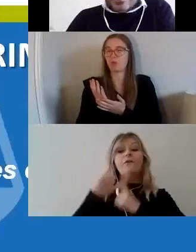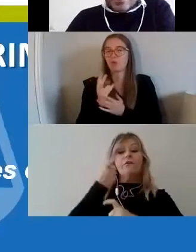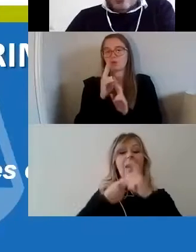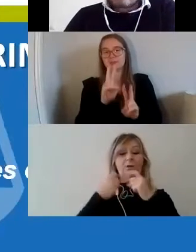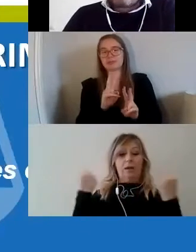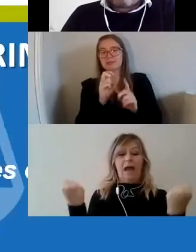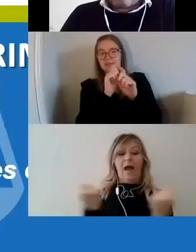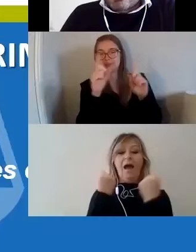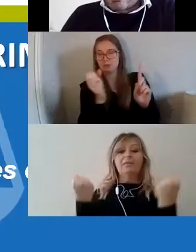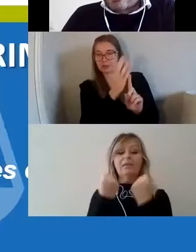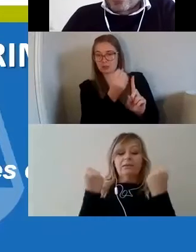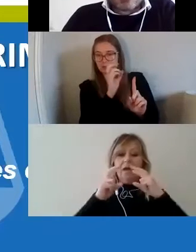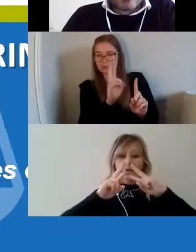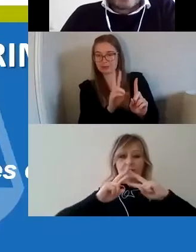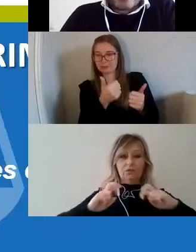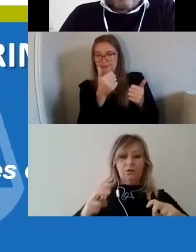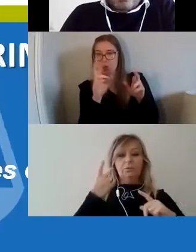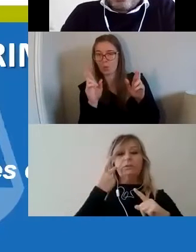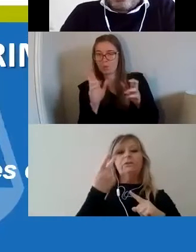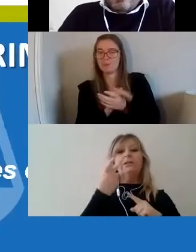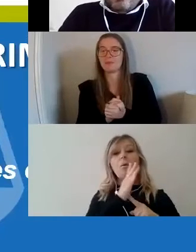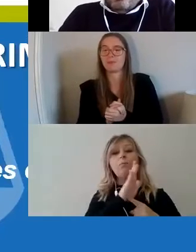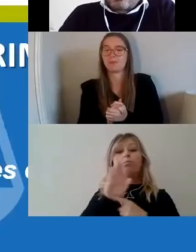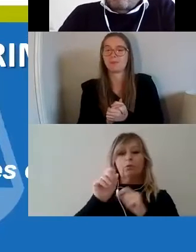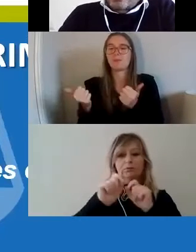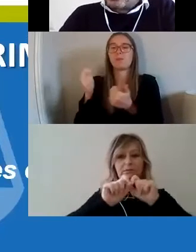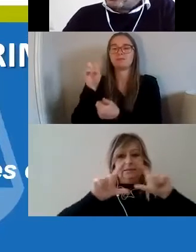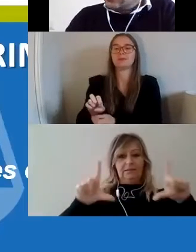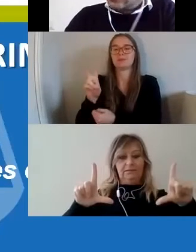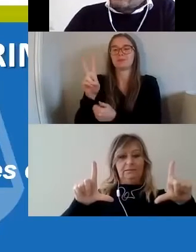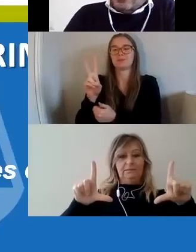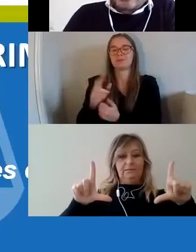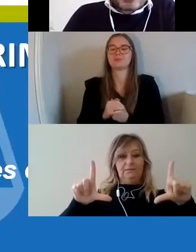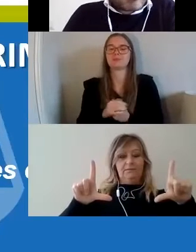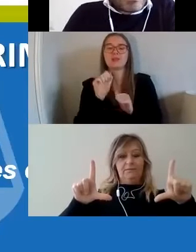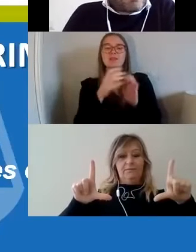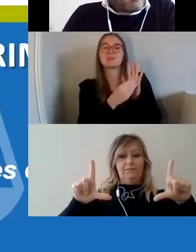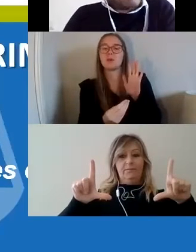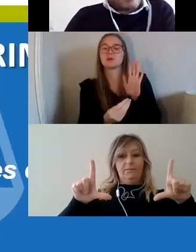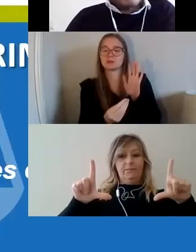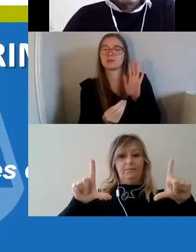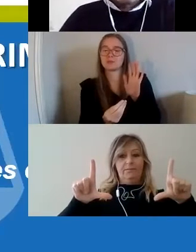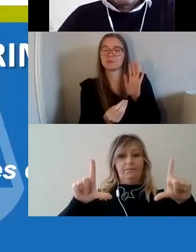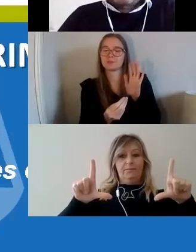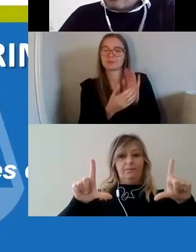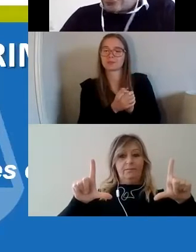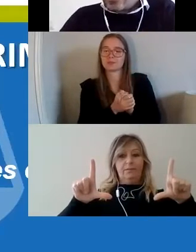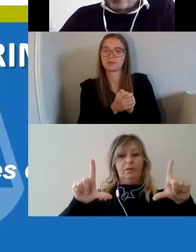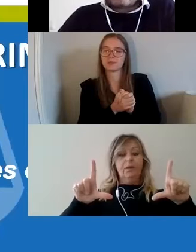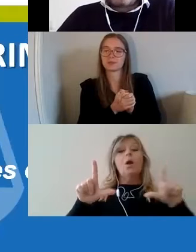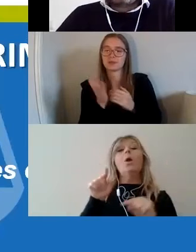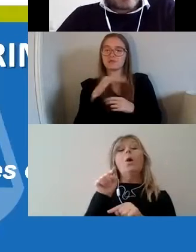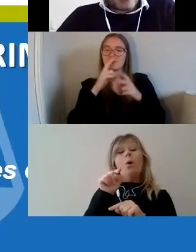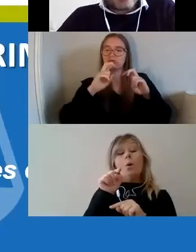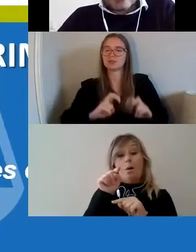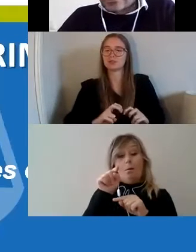the presentation? I hope so. Yeah, well, it's working. Well, this model is coming out from the research that